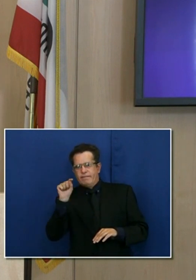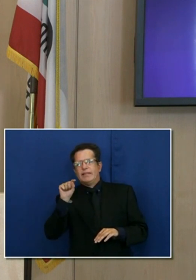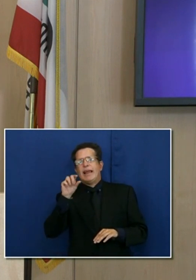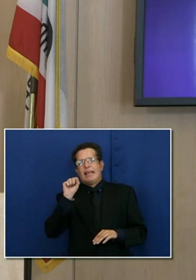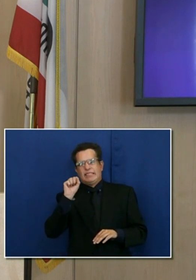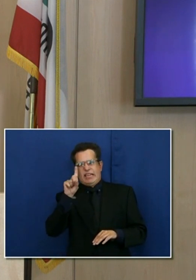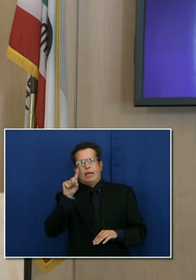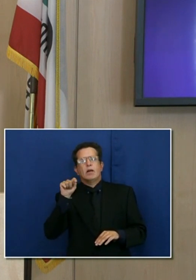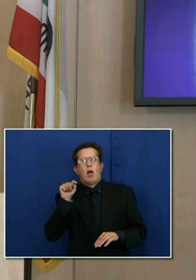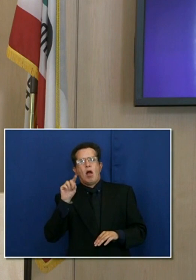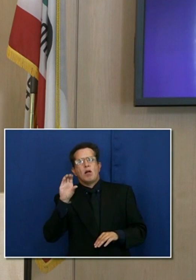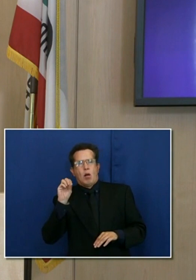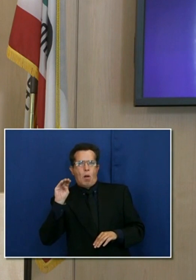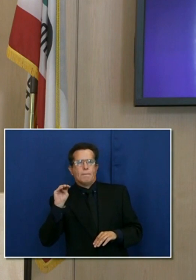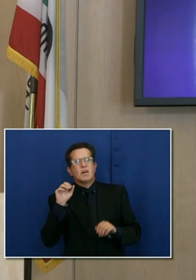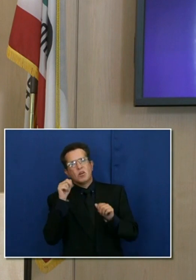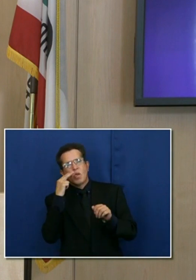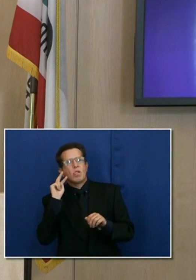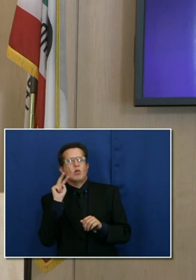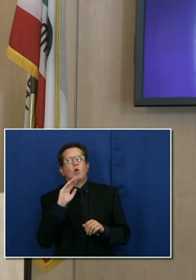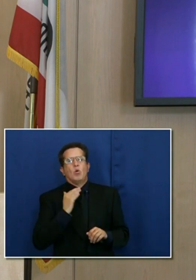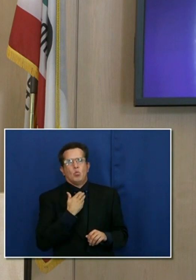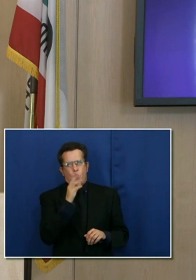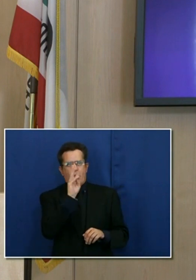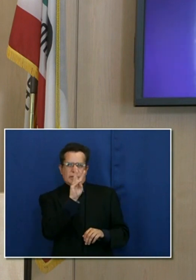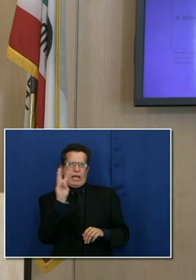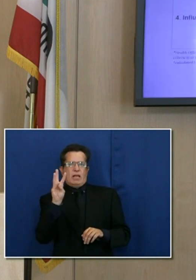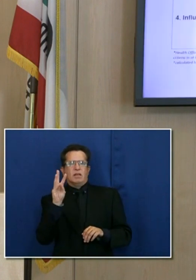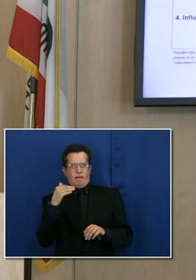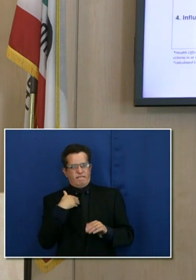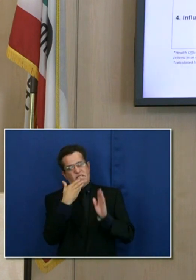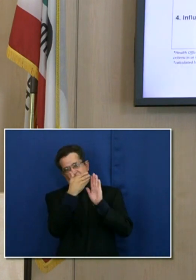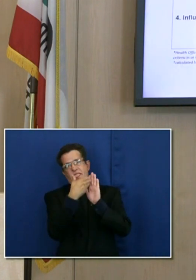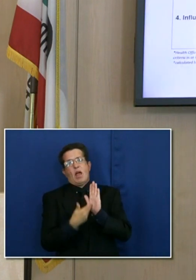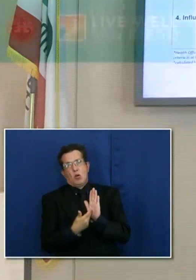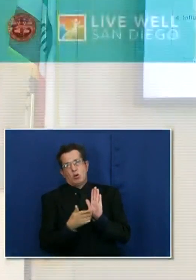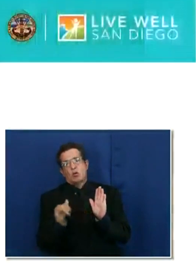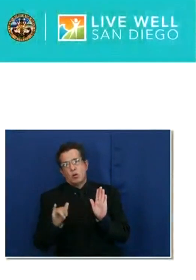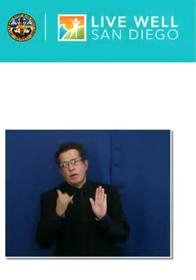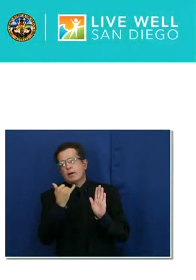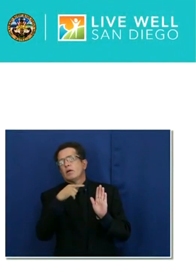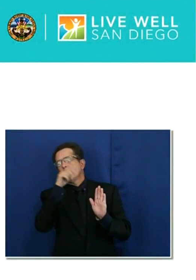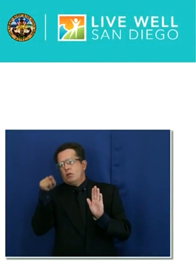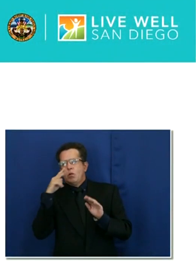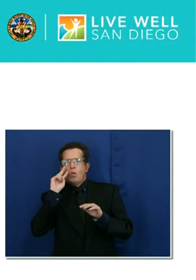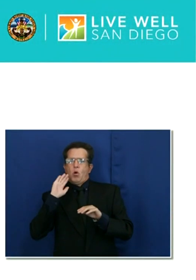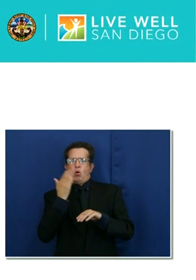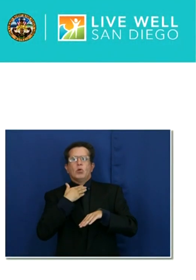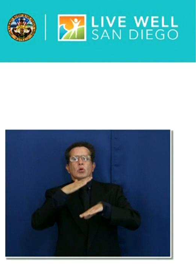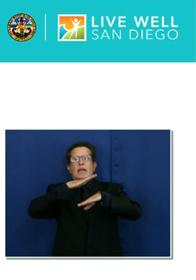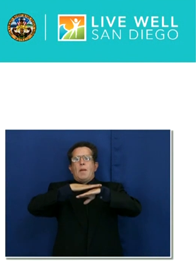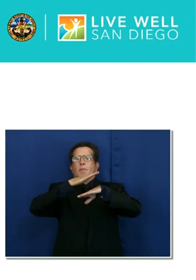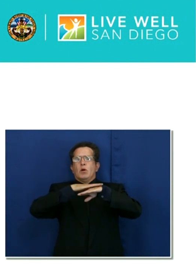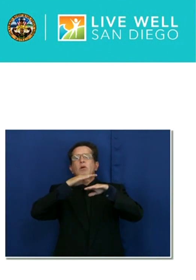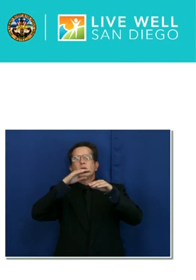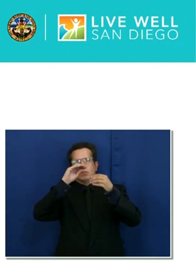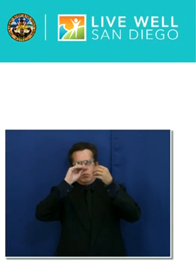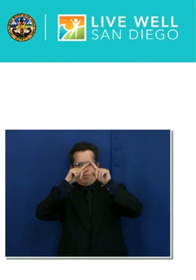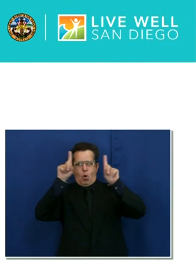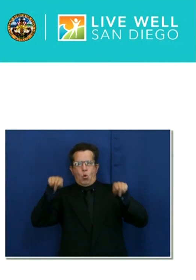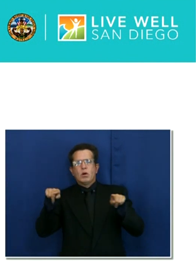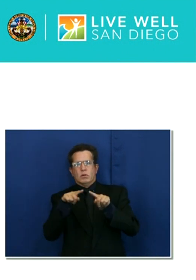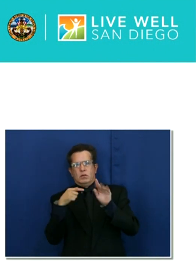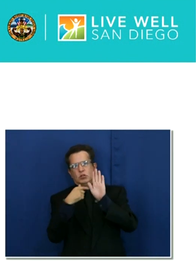www.coronavirus-sd.com. Now, let's move to our triggers dashboard. And the